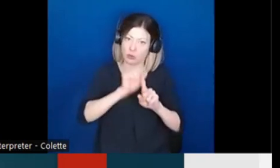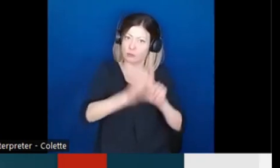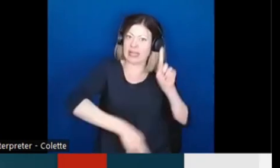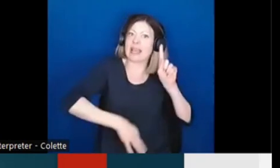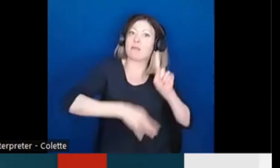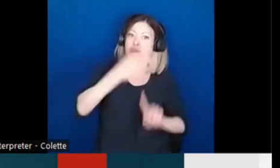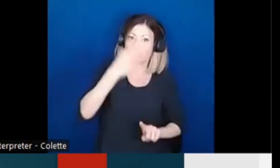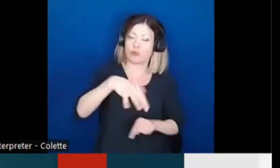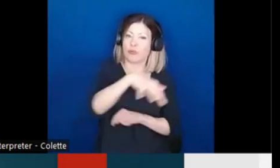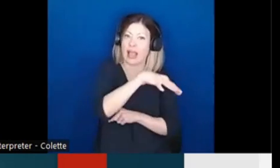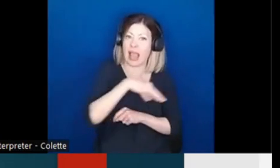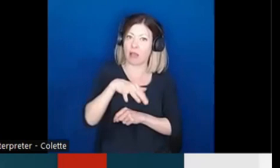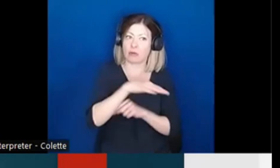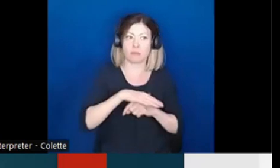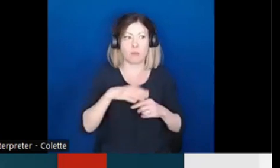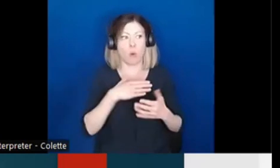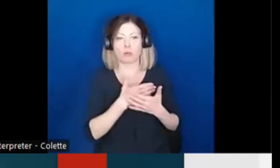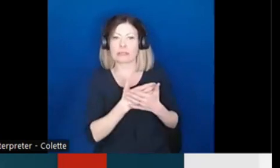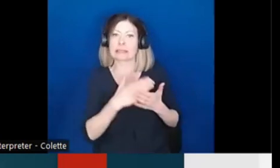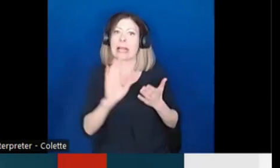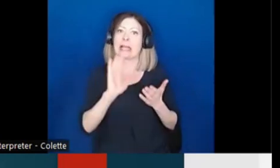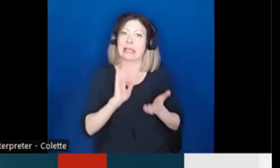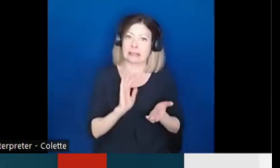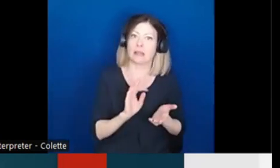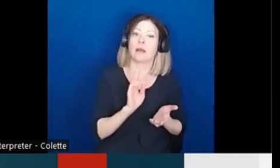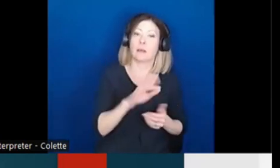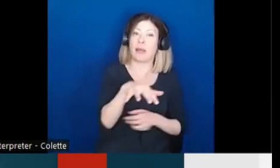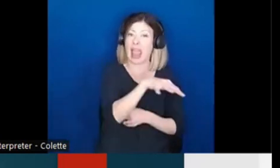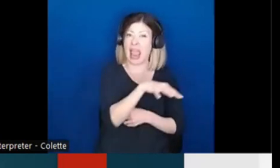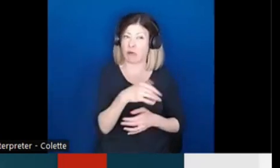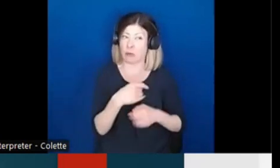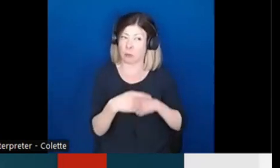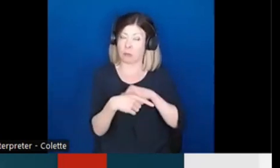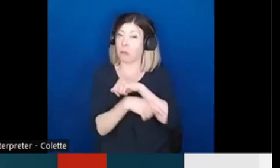poor, in some ways, quite a squalid place.